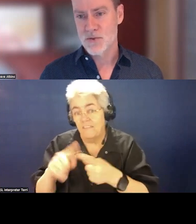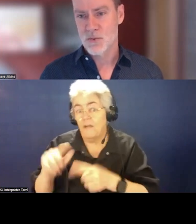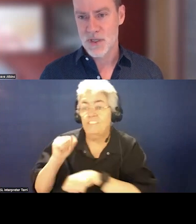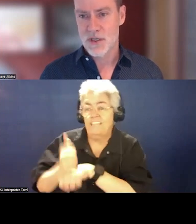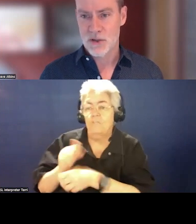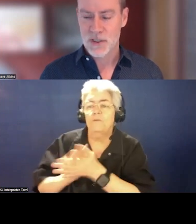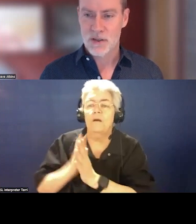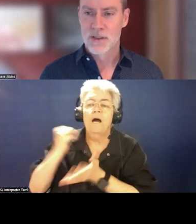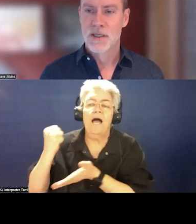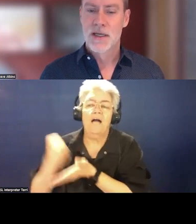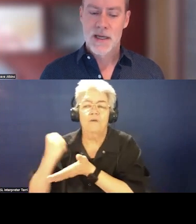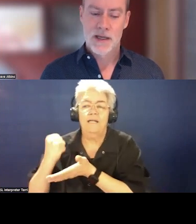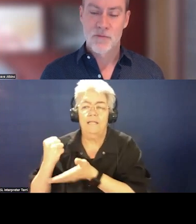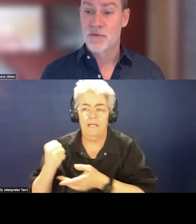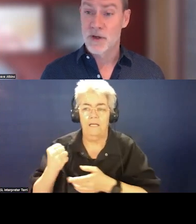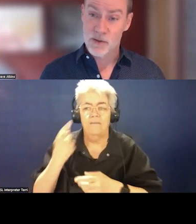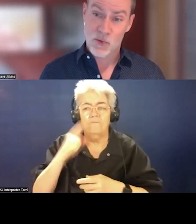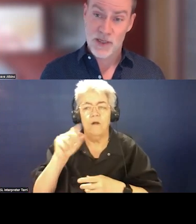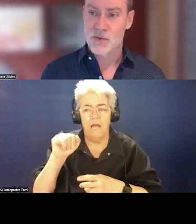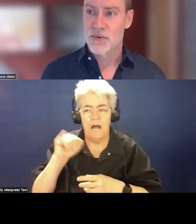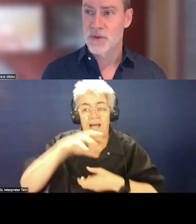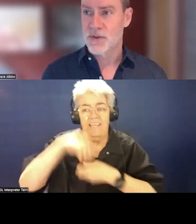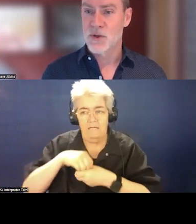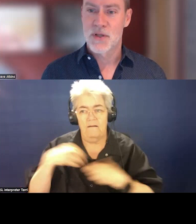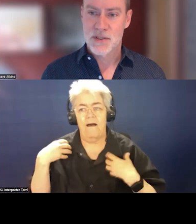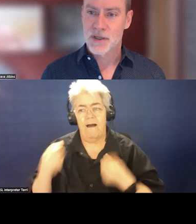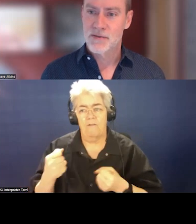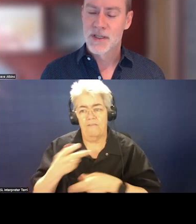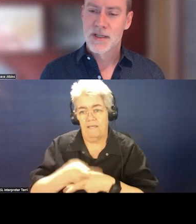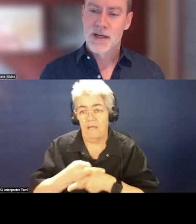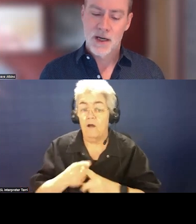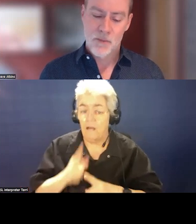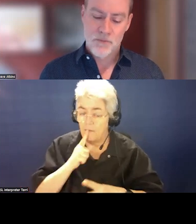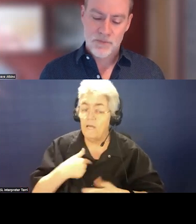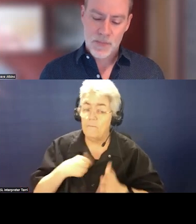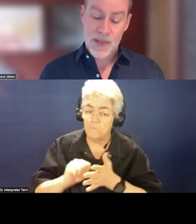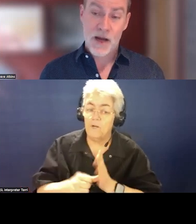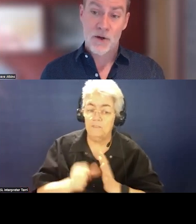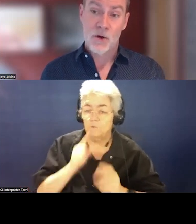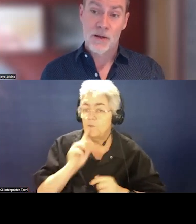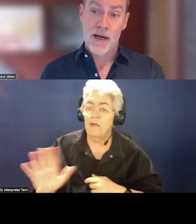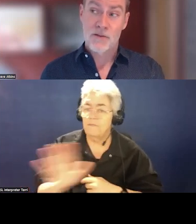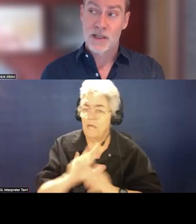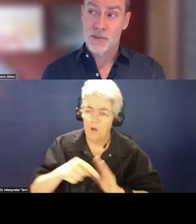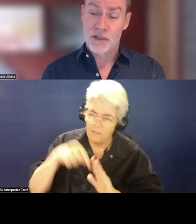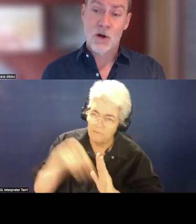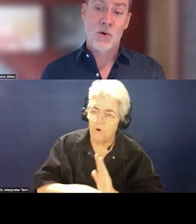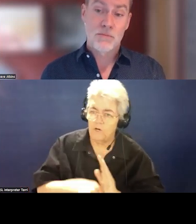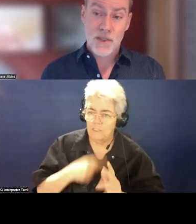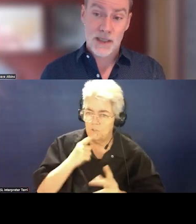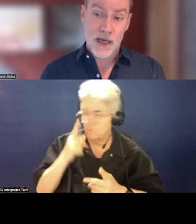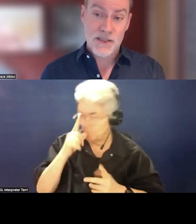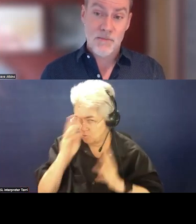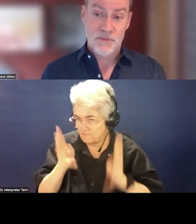AI's use within healthcare. And I've been very impressed with the thoroughness of how they're going about developing their